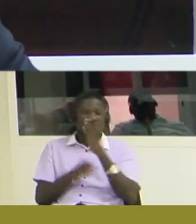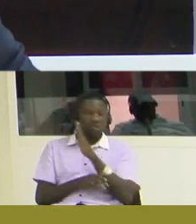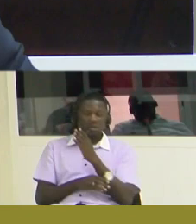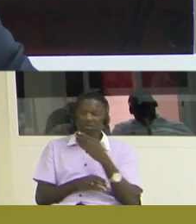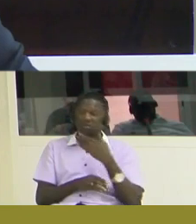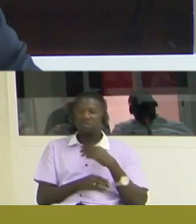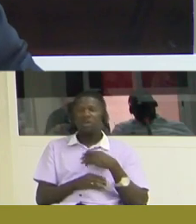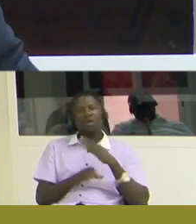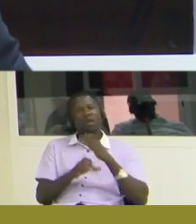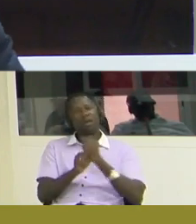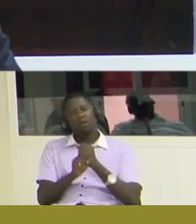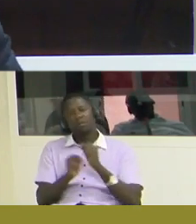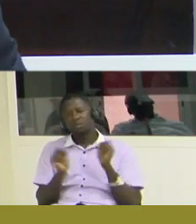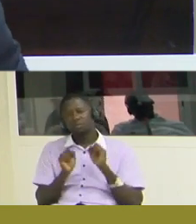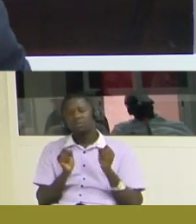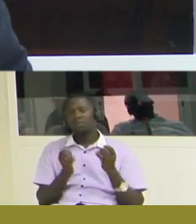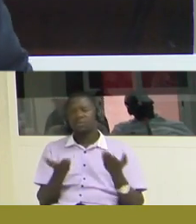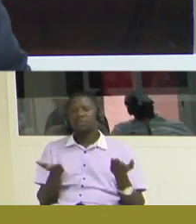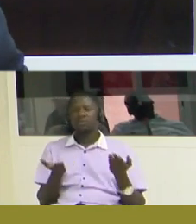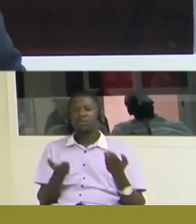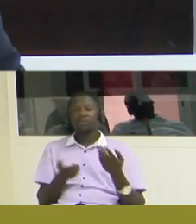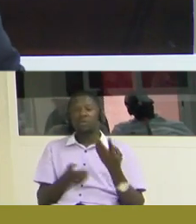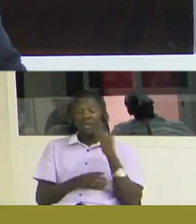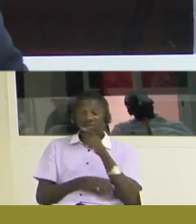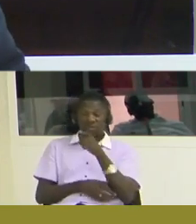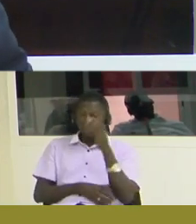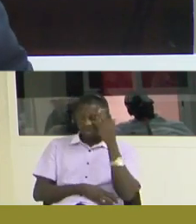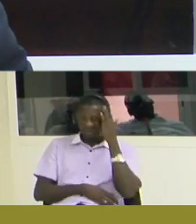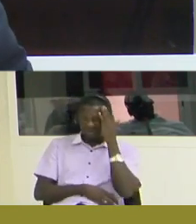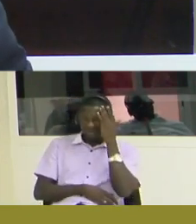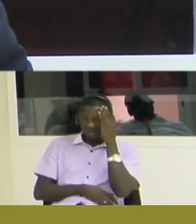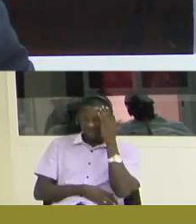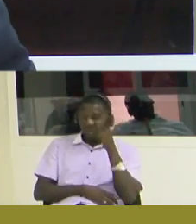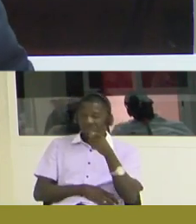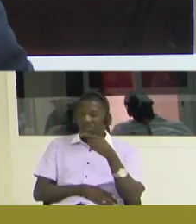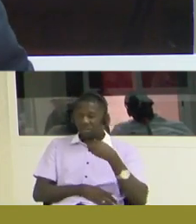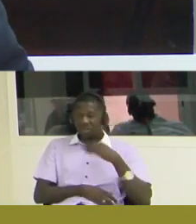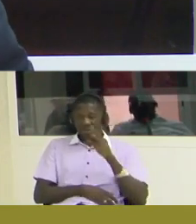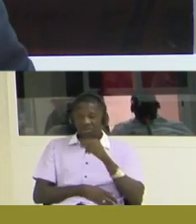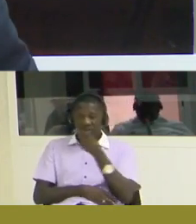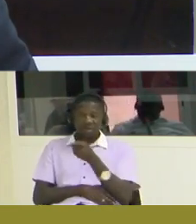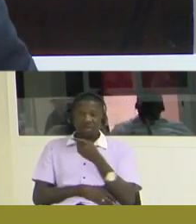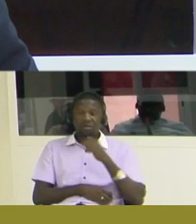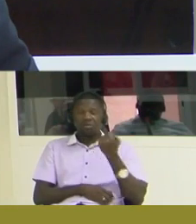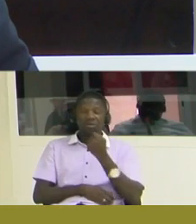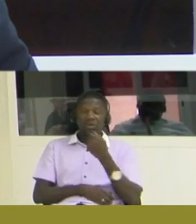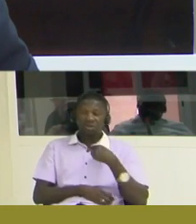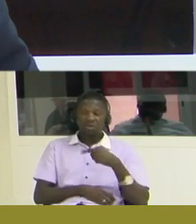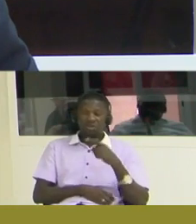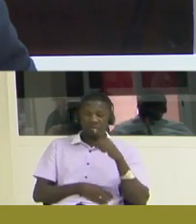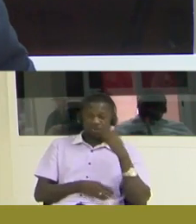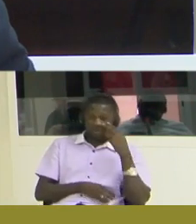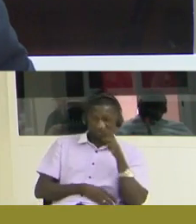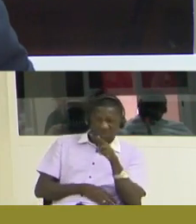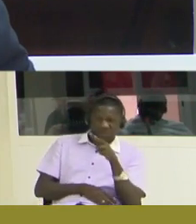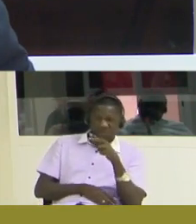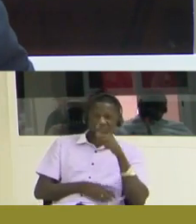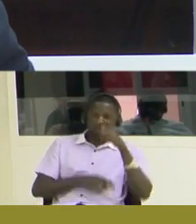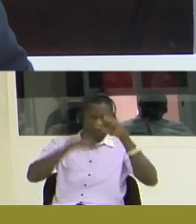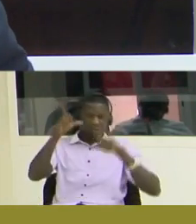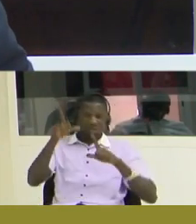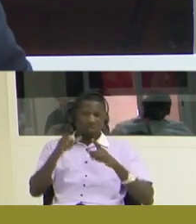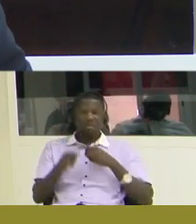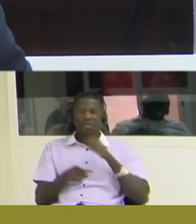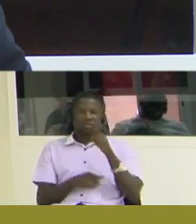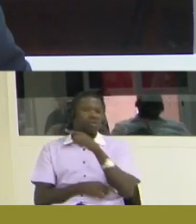if you want to insinuate that I did this because I was looking for position then that is wrong if I